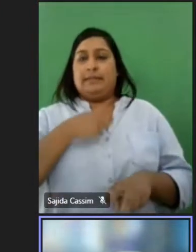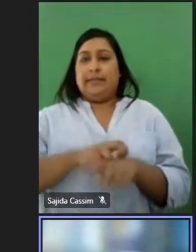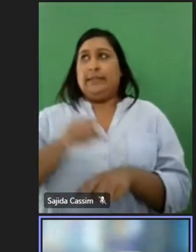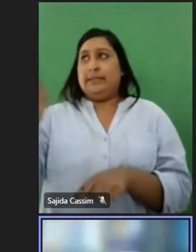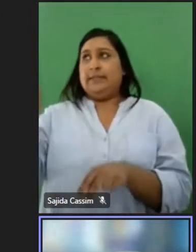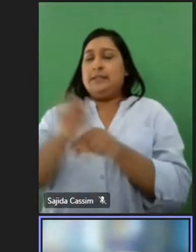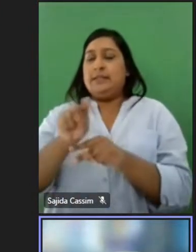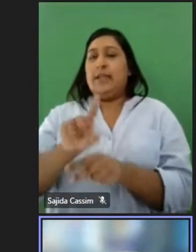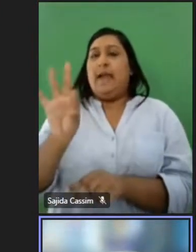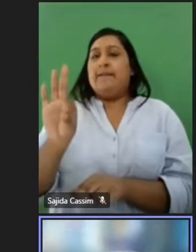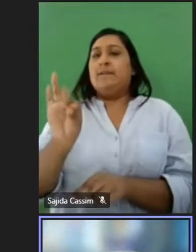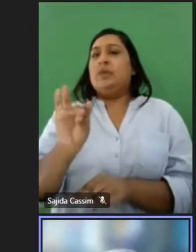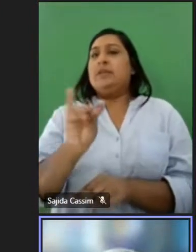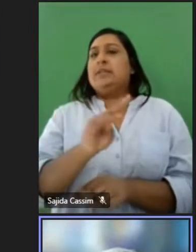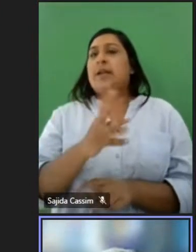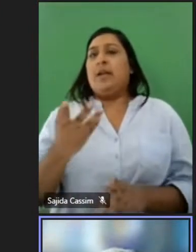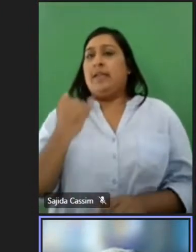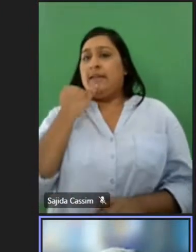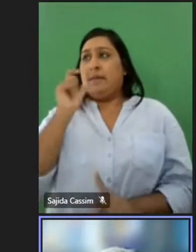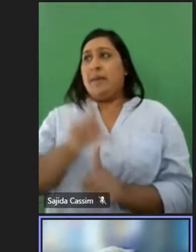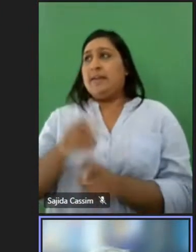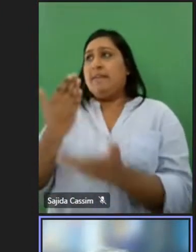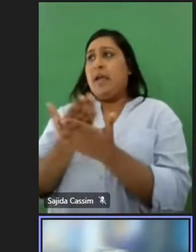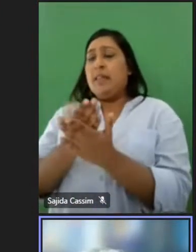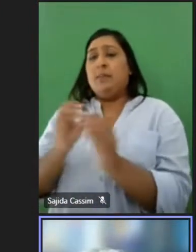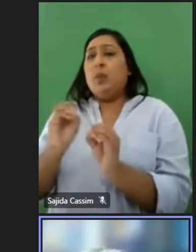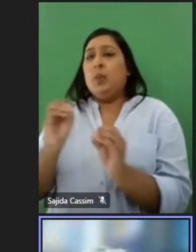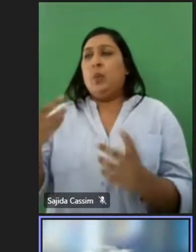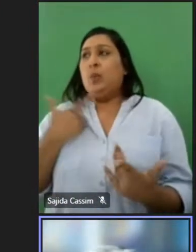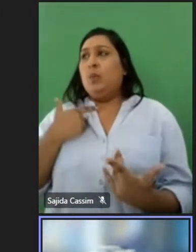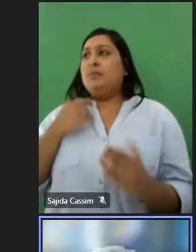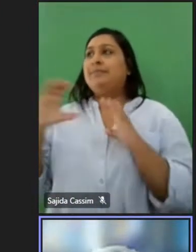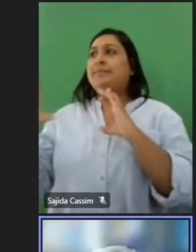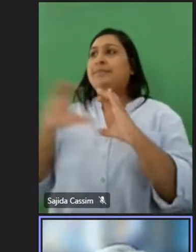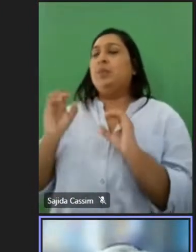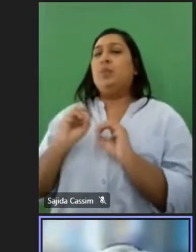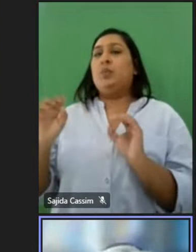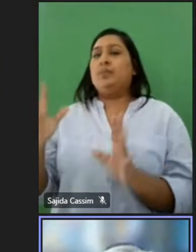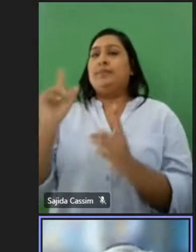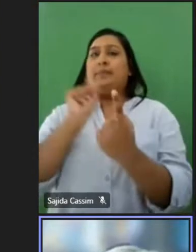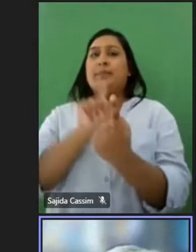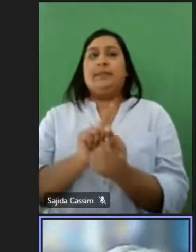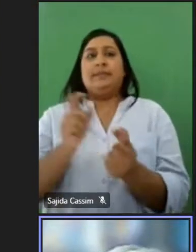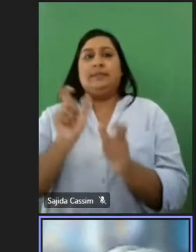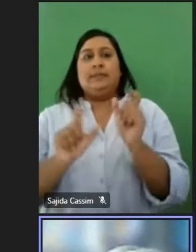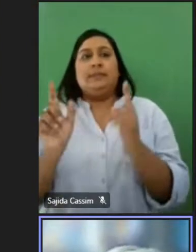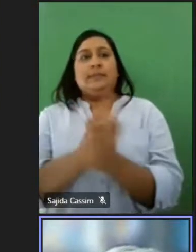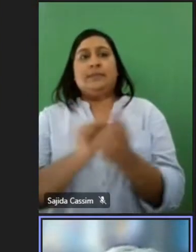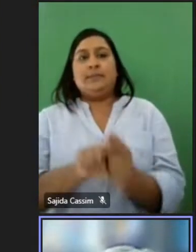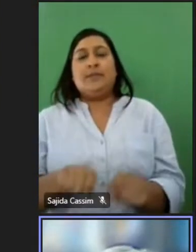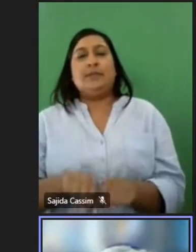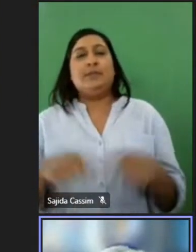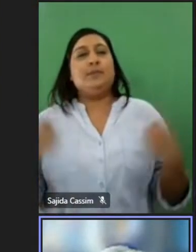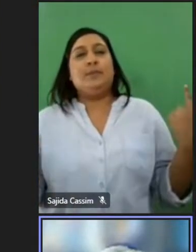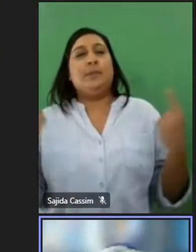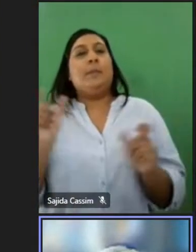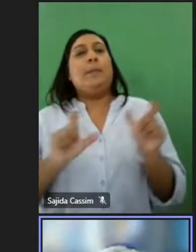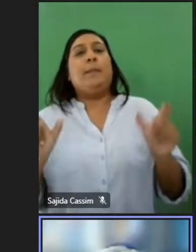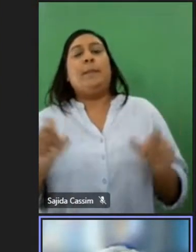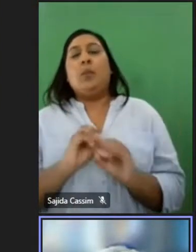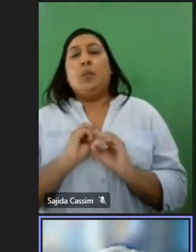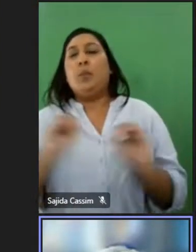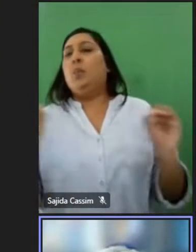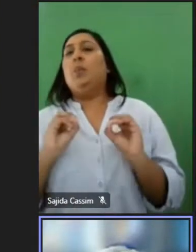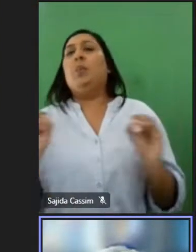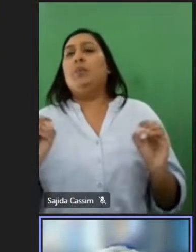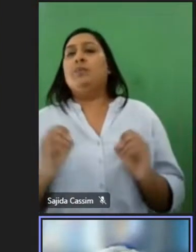not available, they would have nobody to communicate to on a face-to-face basis. Most government and